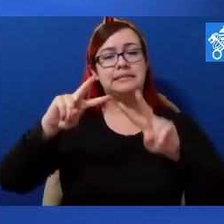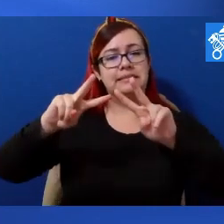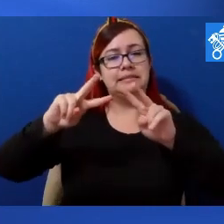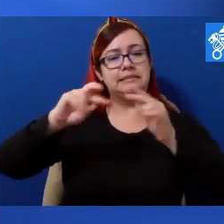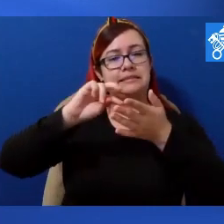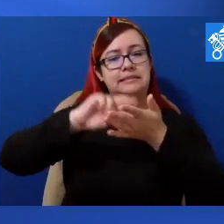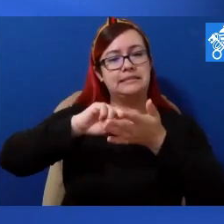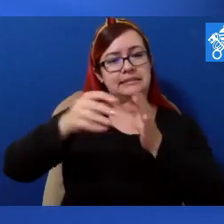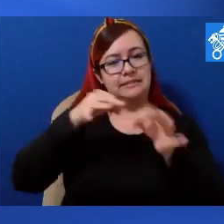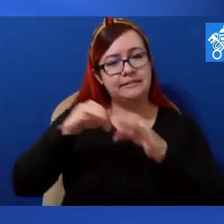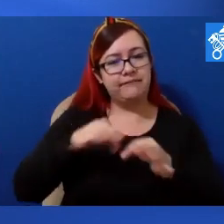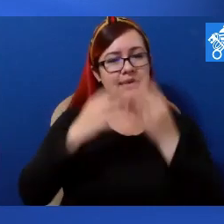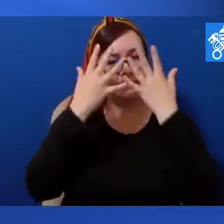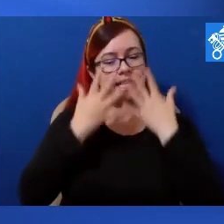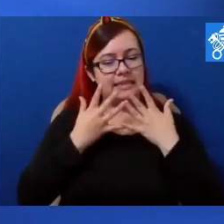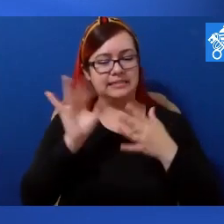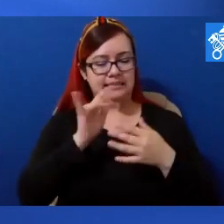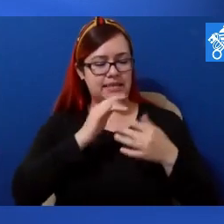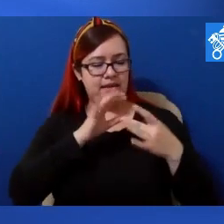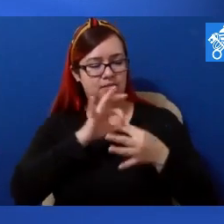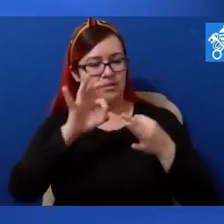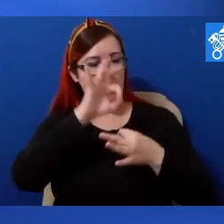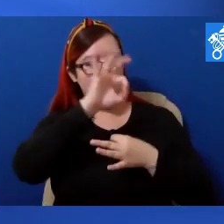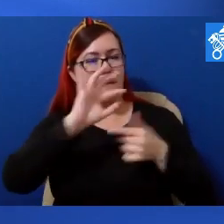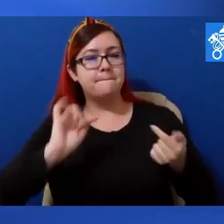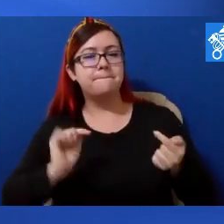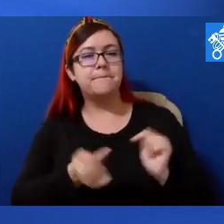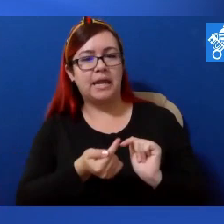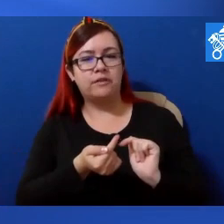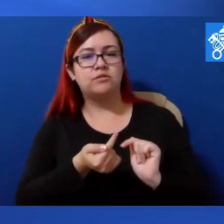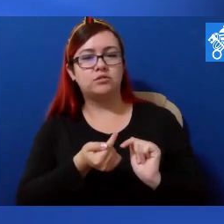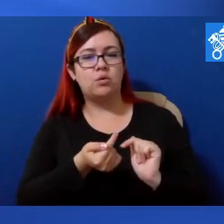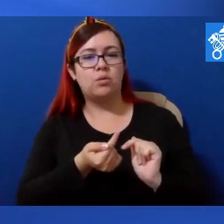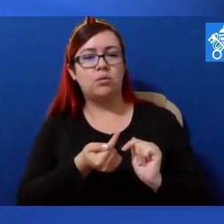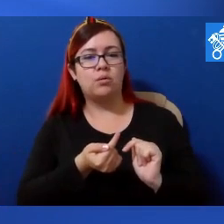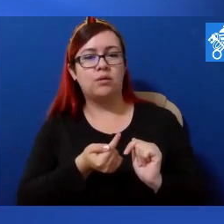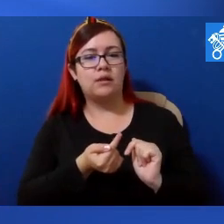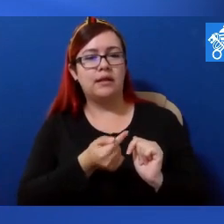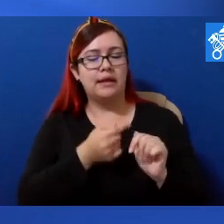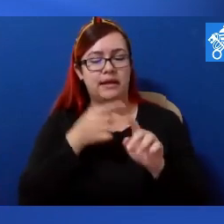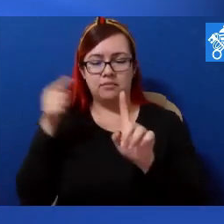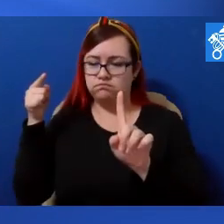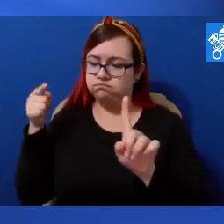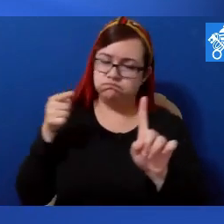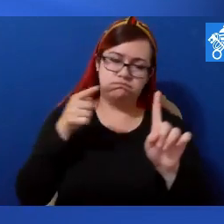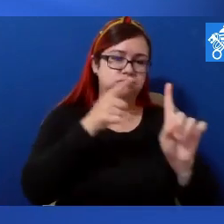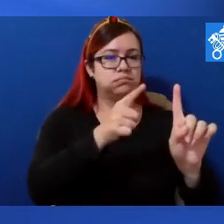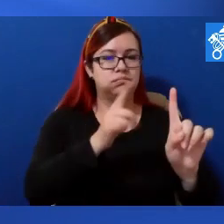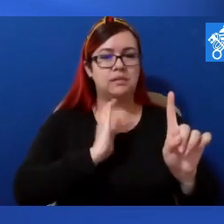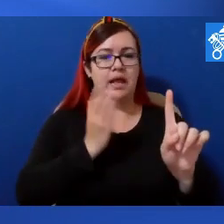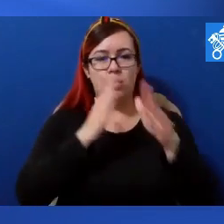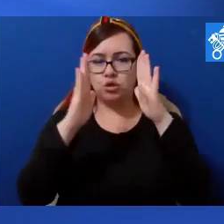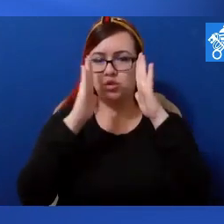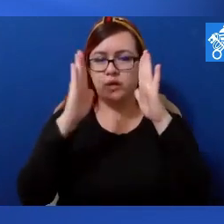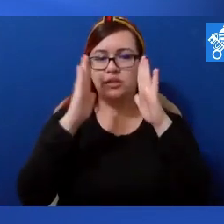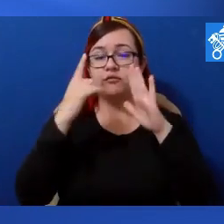St. Thomas defines sadness as a pain of the soul, like the nerves for the body. It